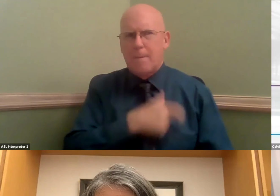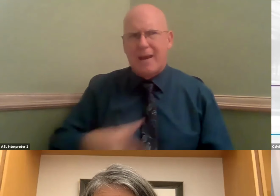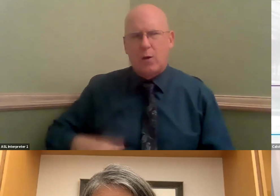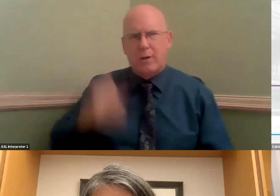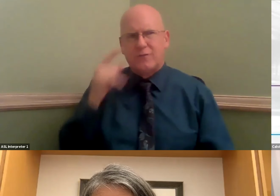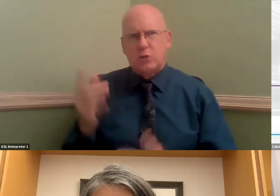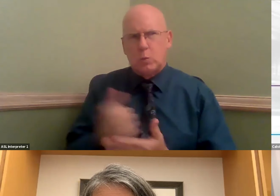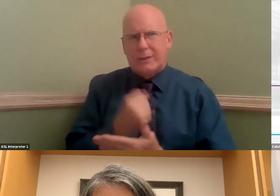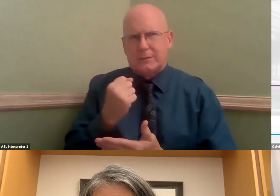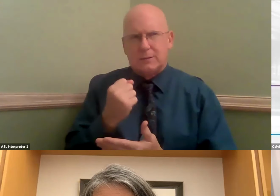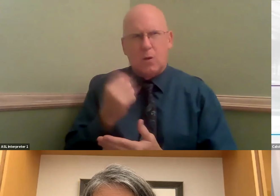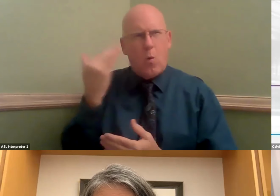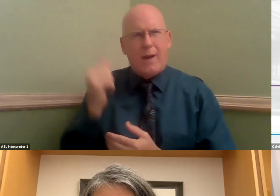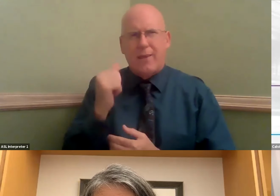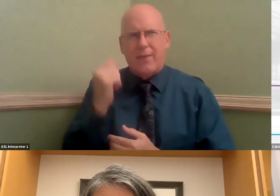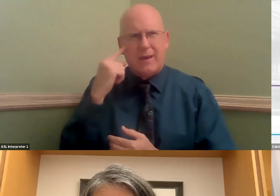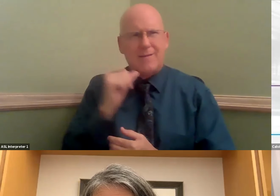November?